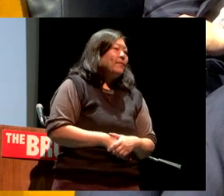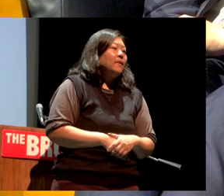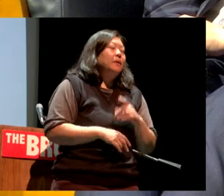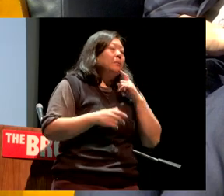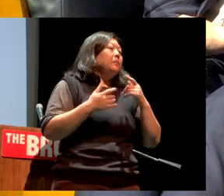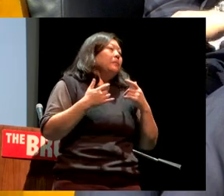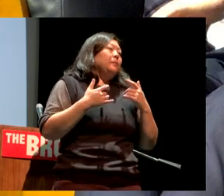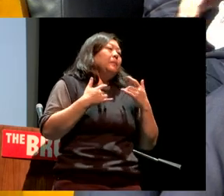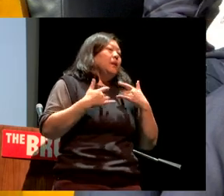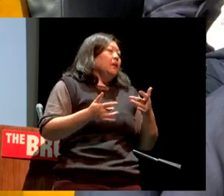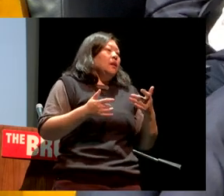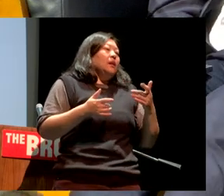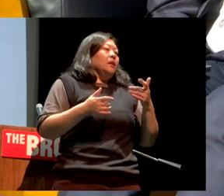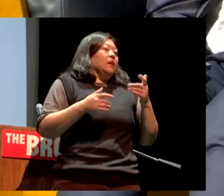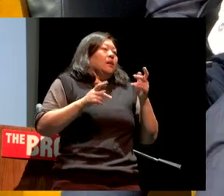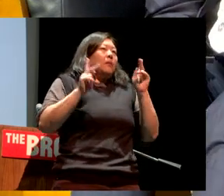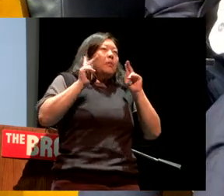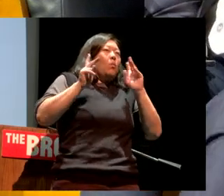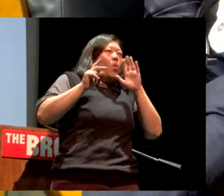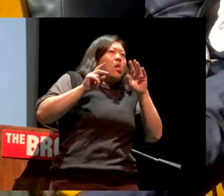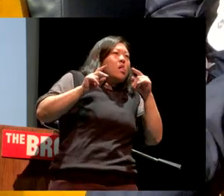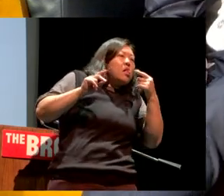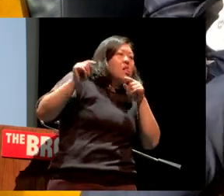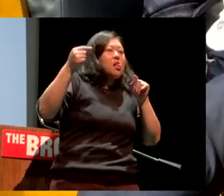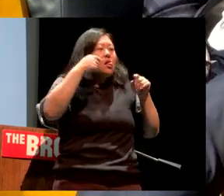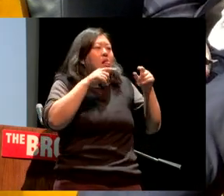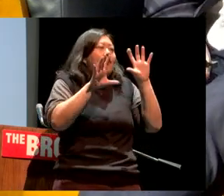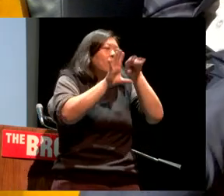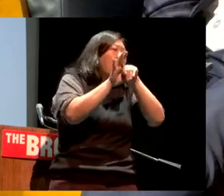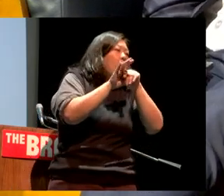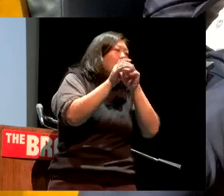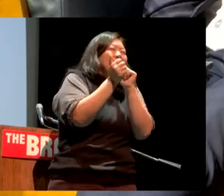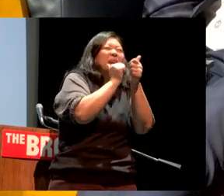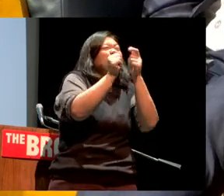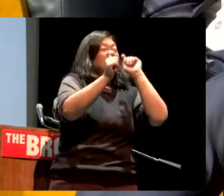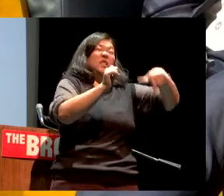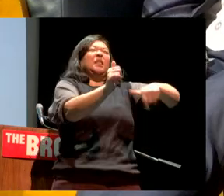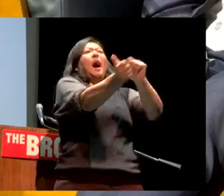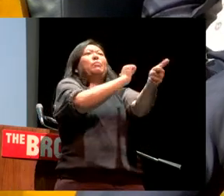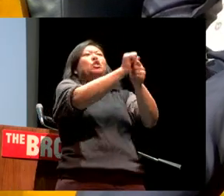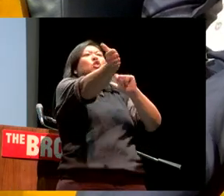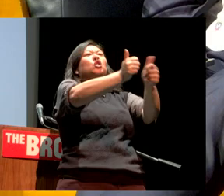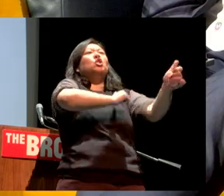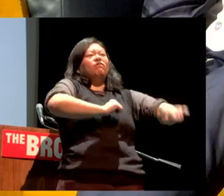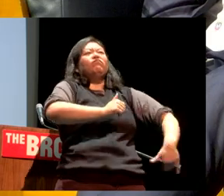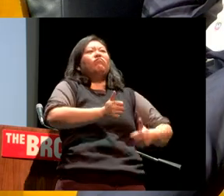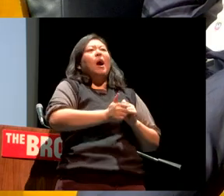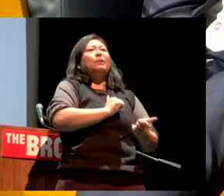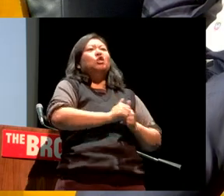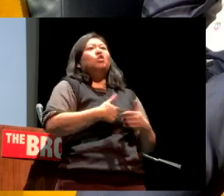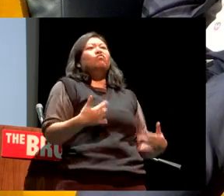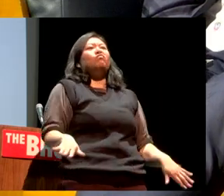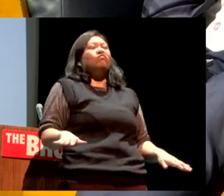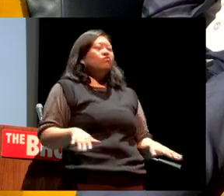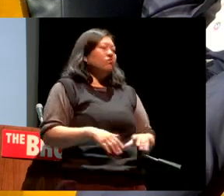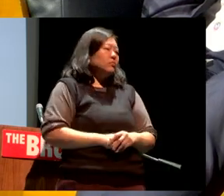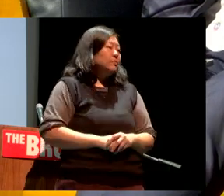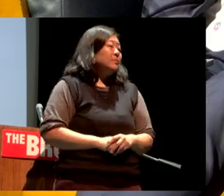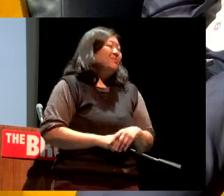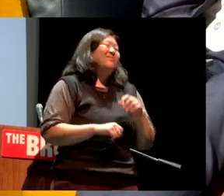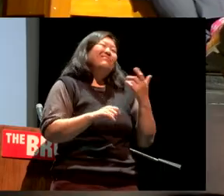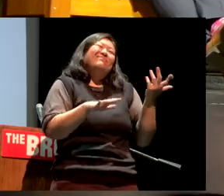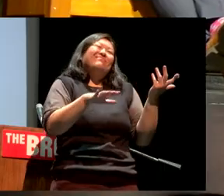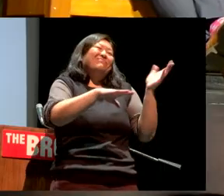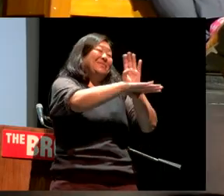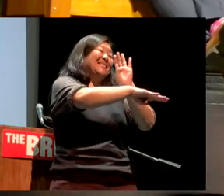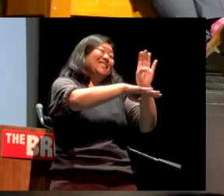loop and good, you know, artistic direction, and that's actually made by really good game makers than just something that makes them purely money, I hope.